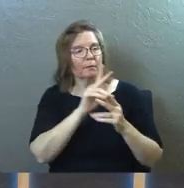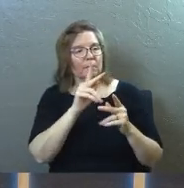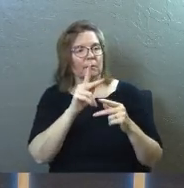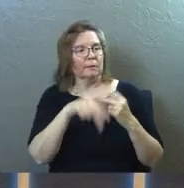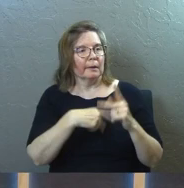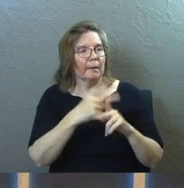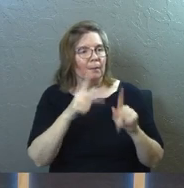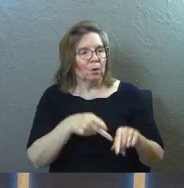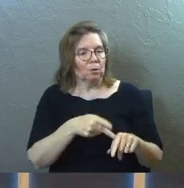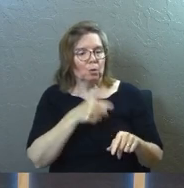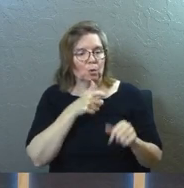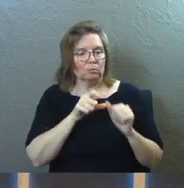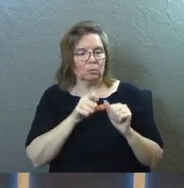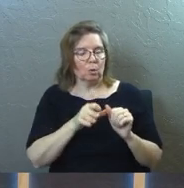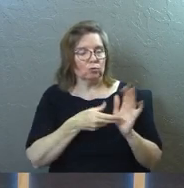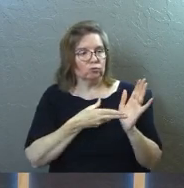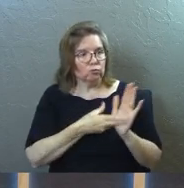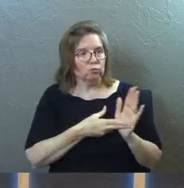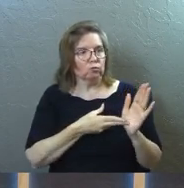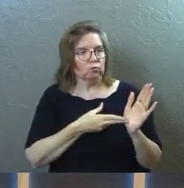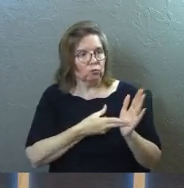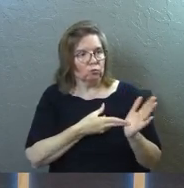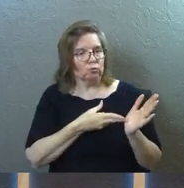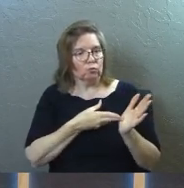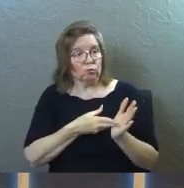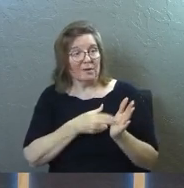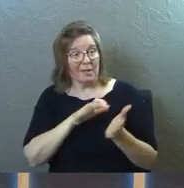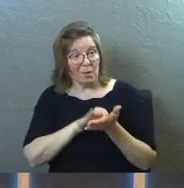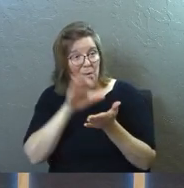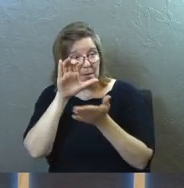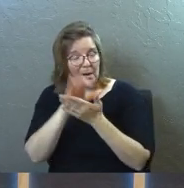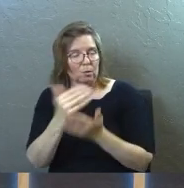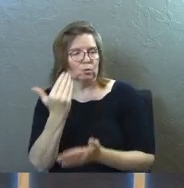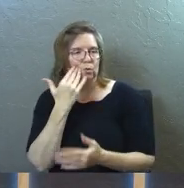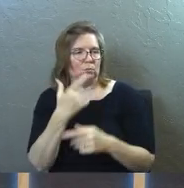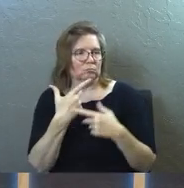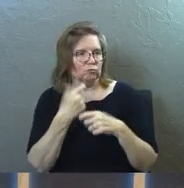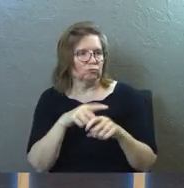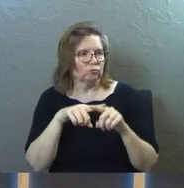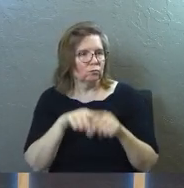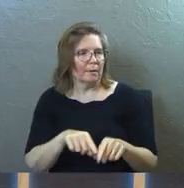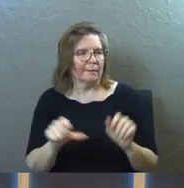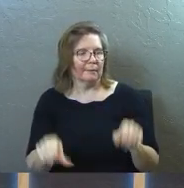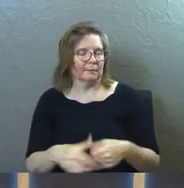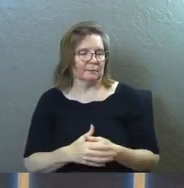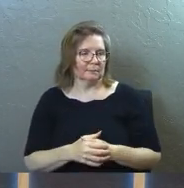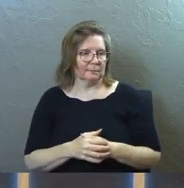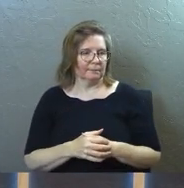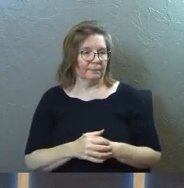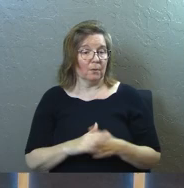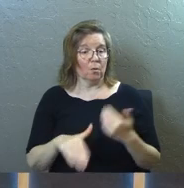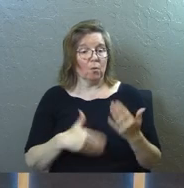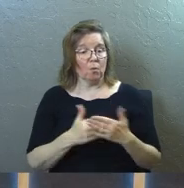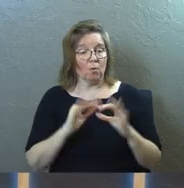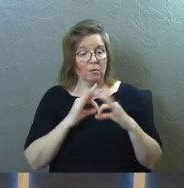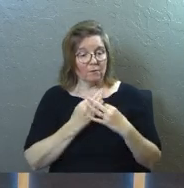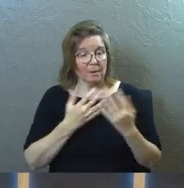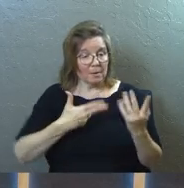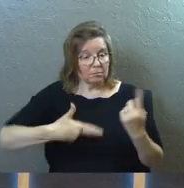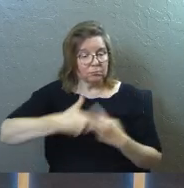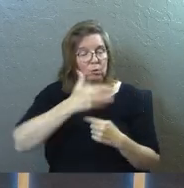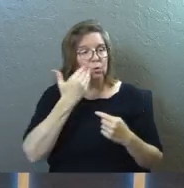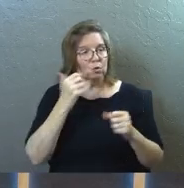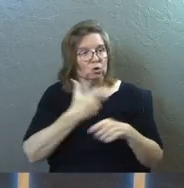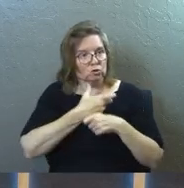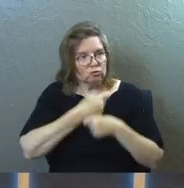of person that was so consistently truthful that your spouse knew they could trust you. That all the family around